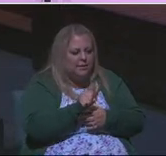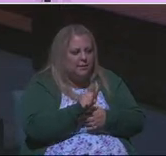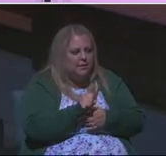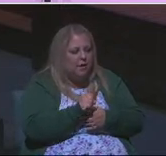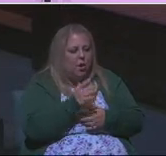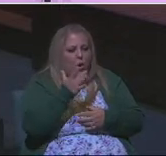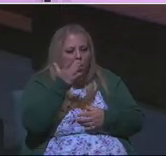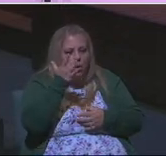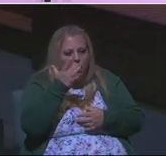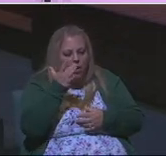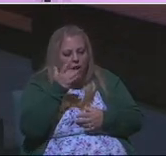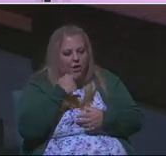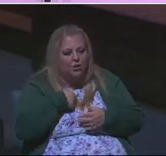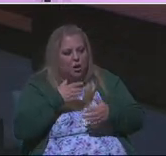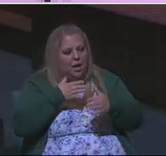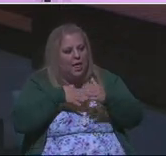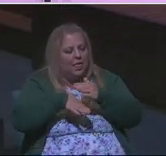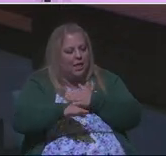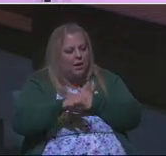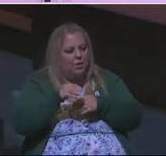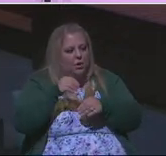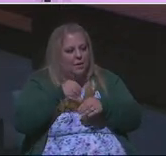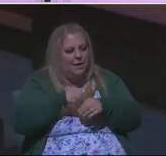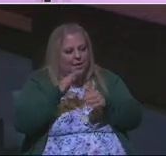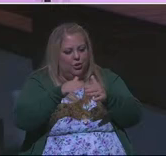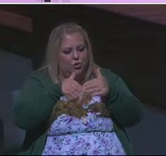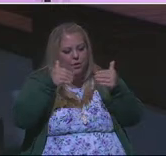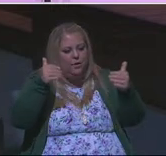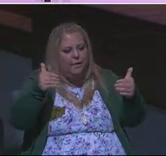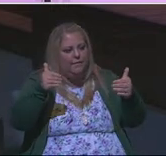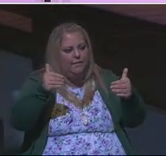why should I let you into heaven?